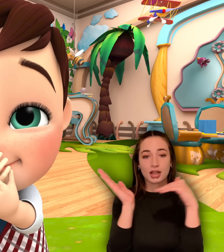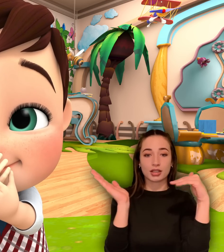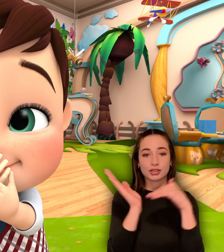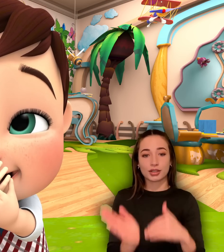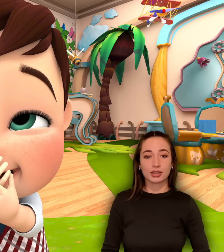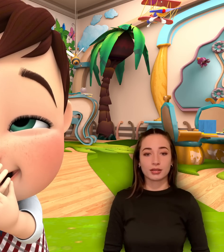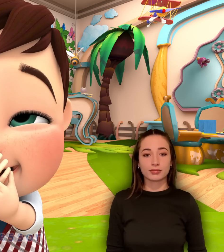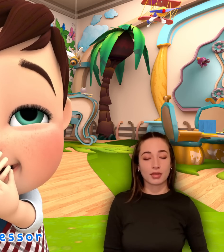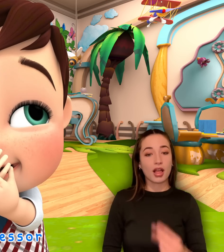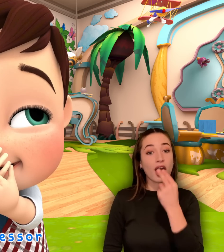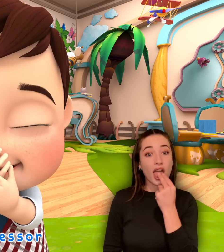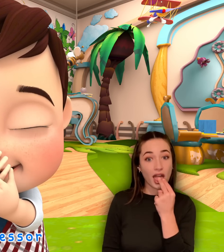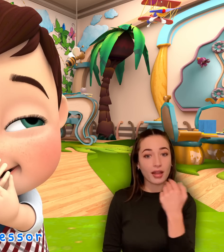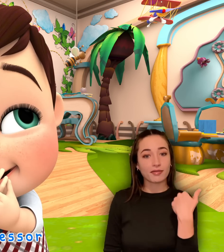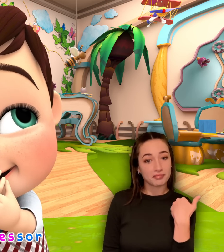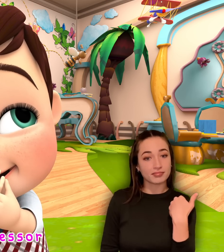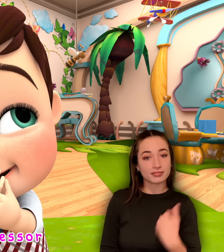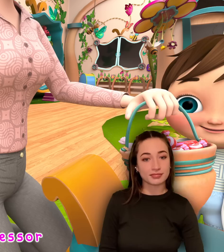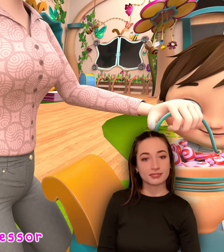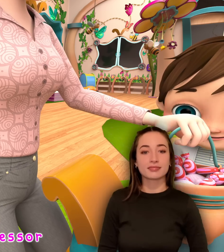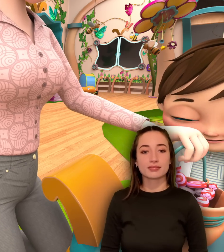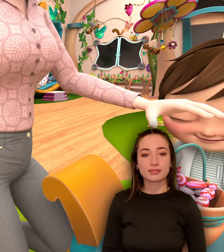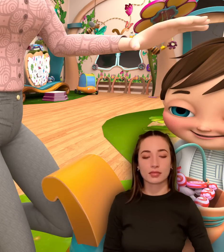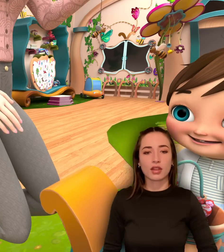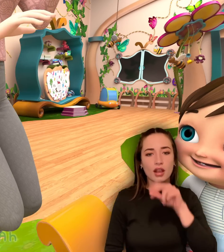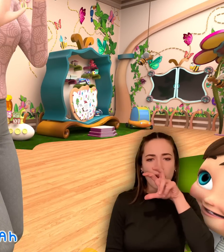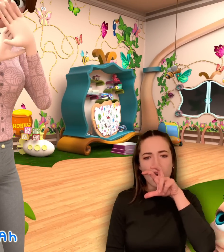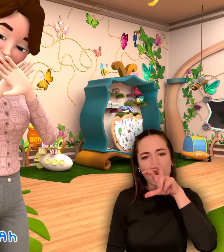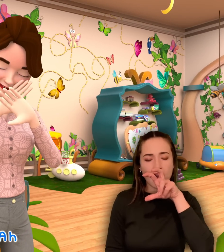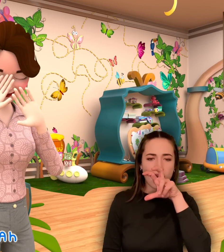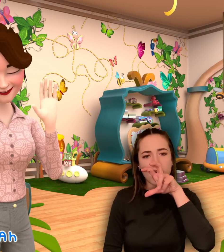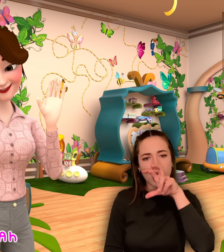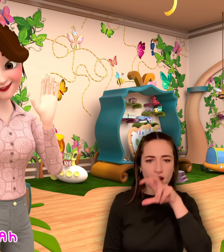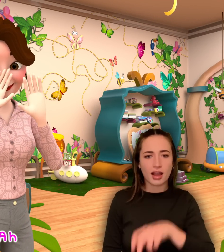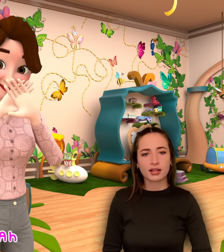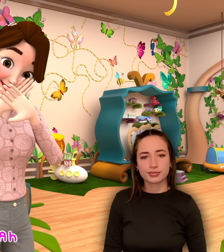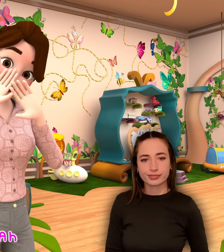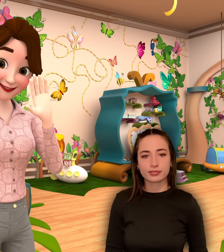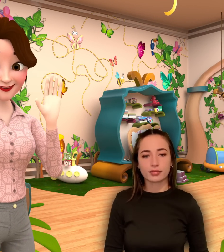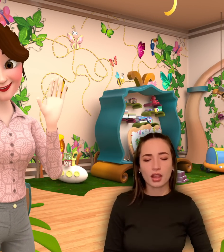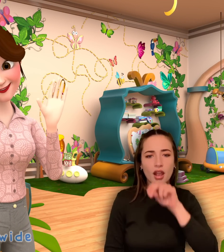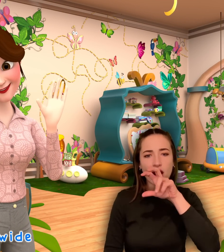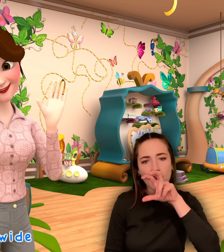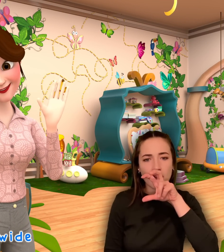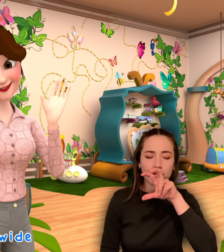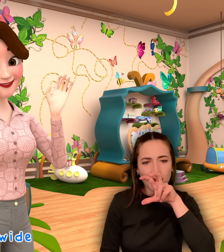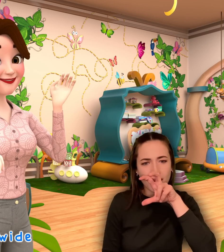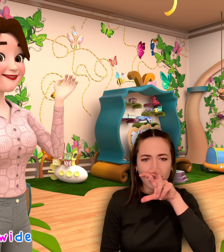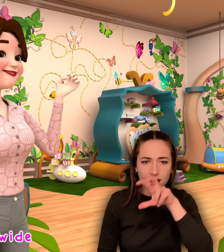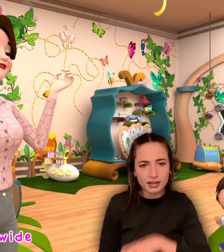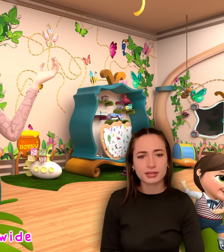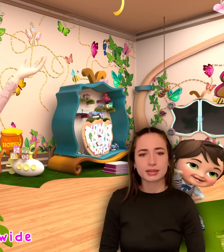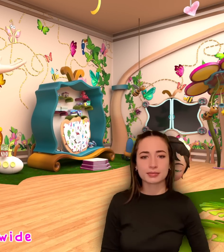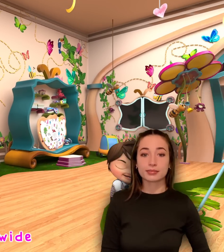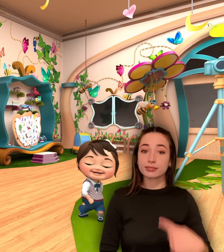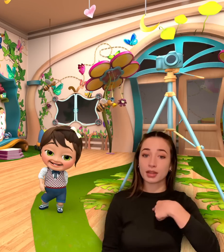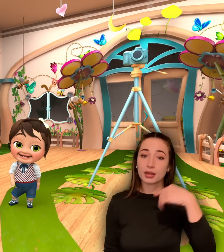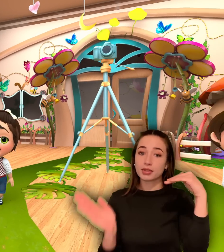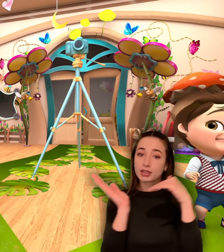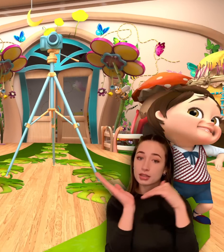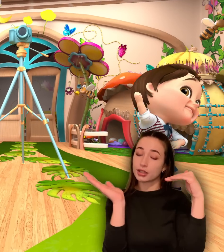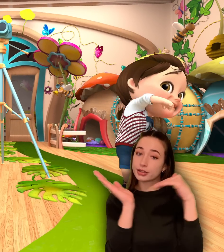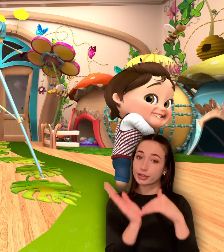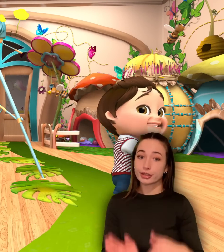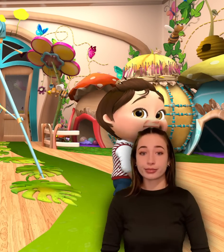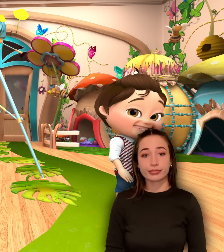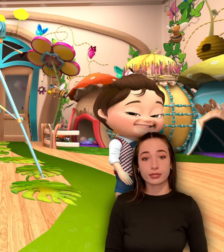I'm a doctor with a tongue depressor. Wide, wide, ah, ah, open your mouth wide.